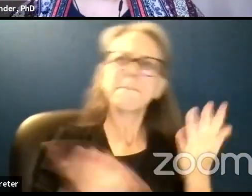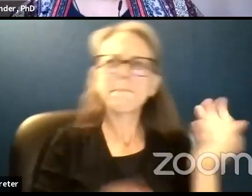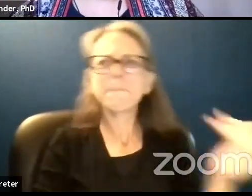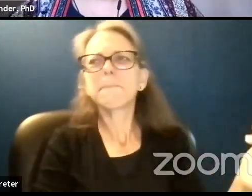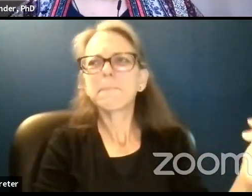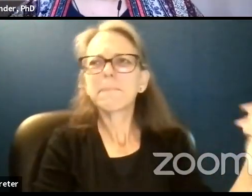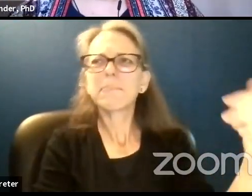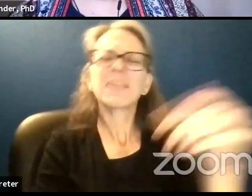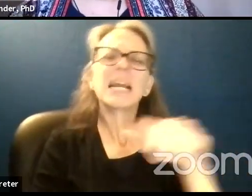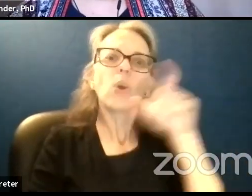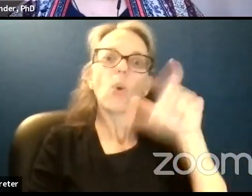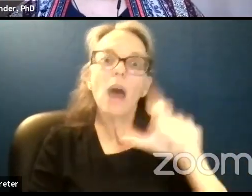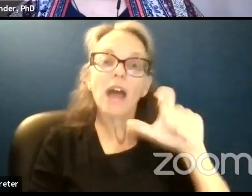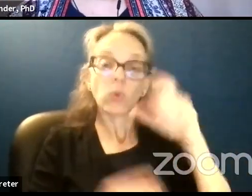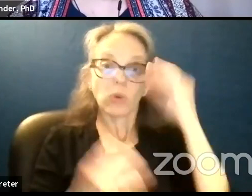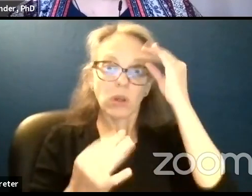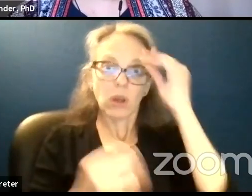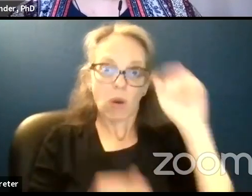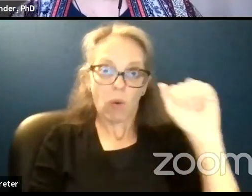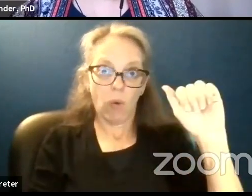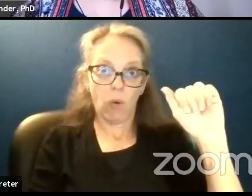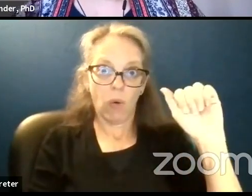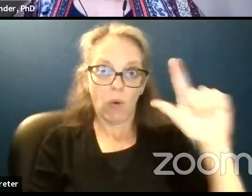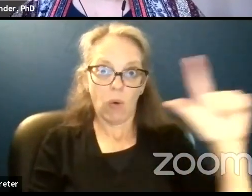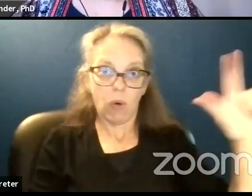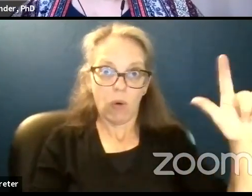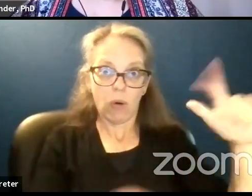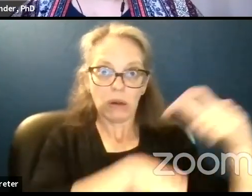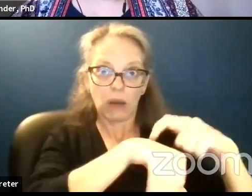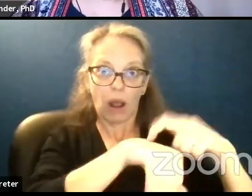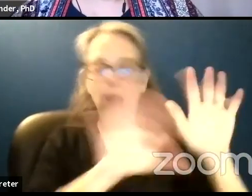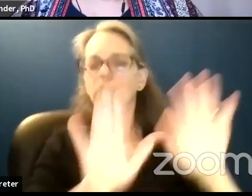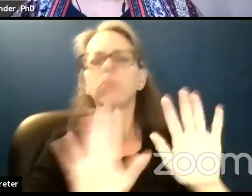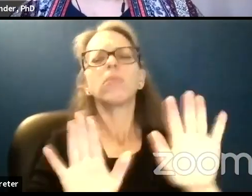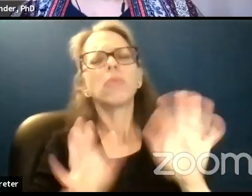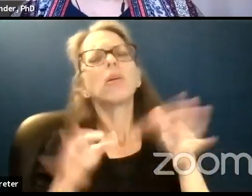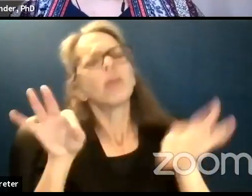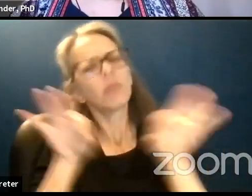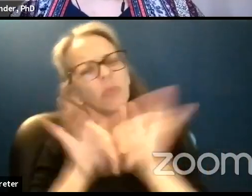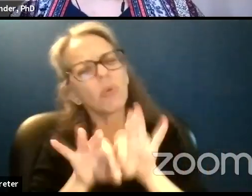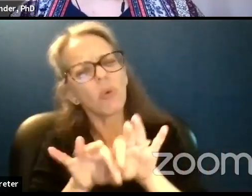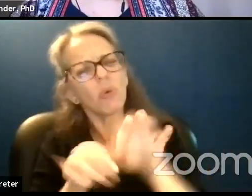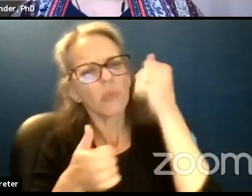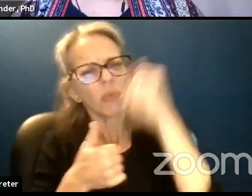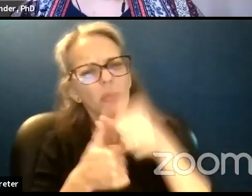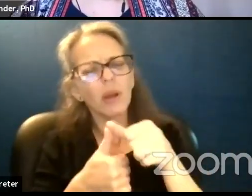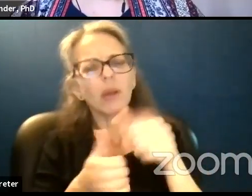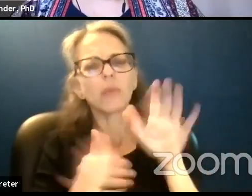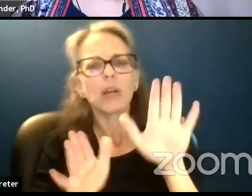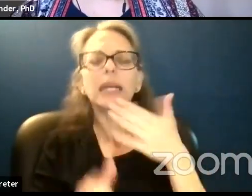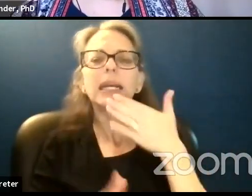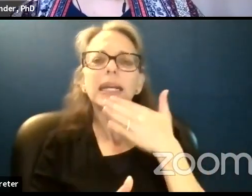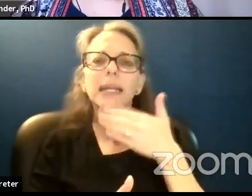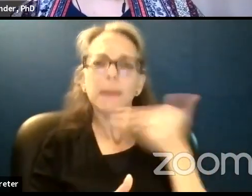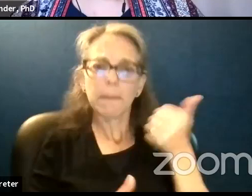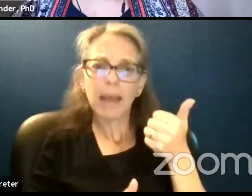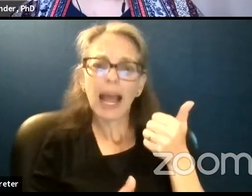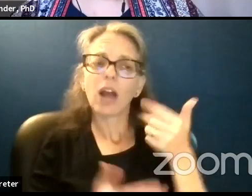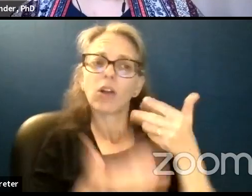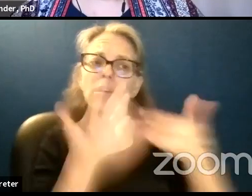worry all the time, but it is important to still remember what we're saying. Better to see people